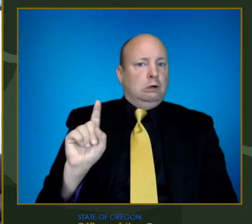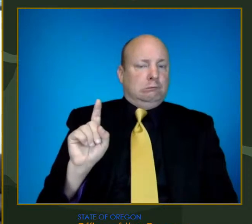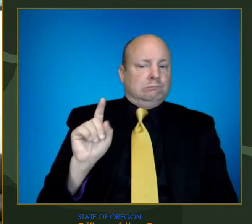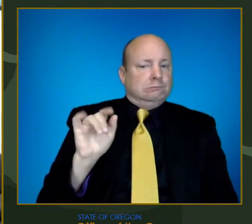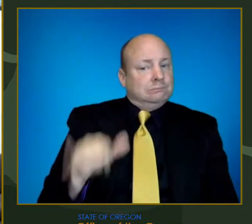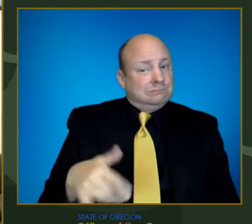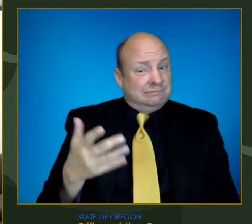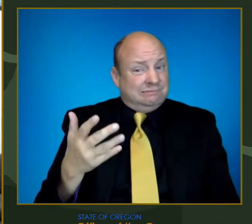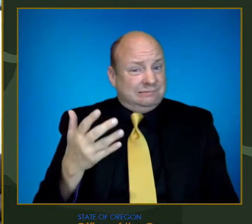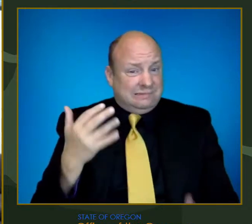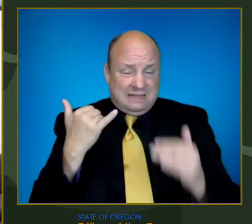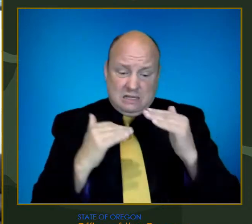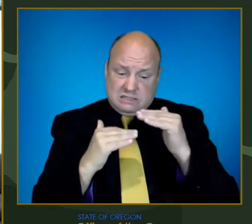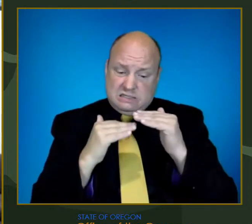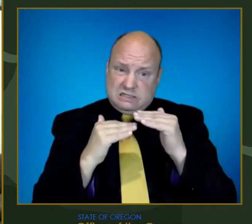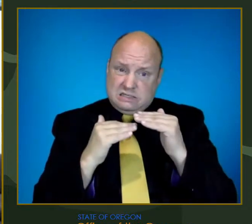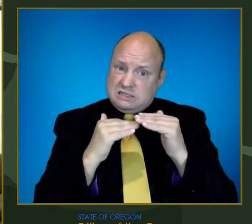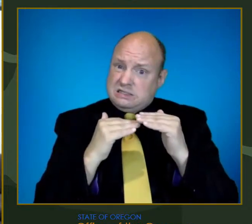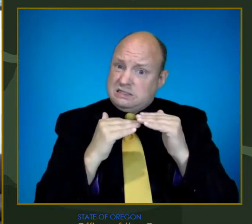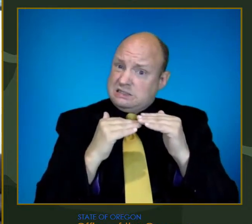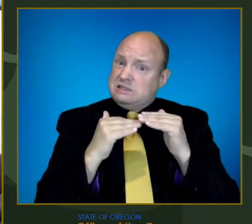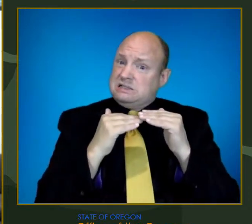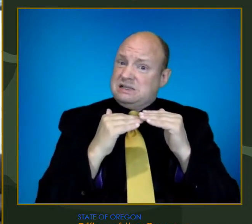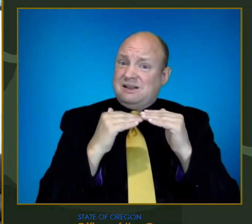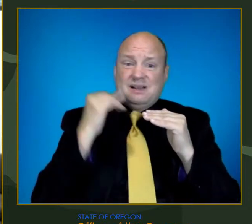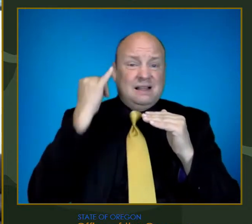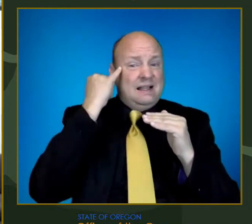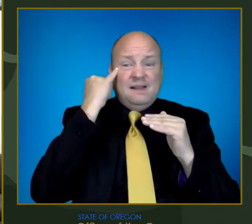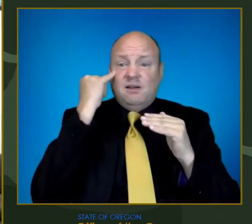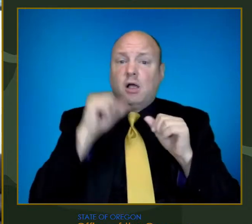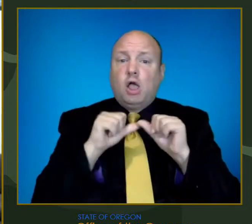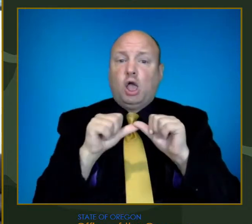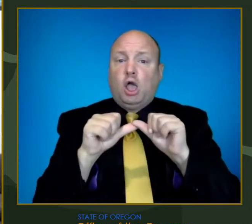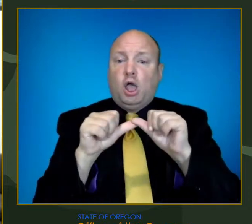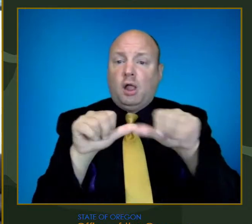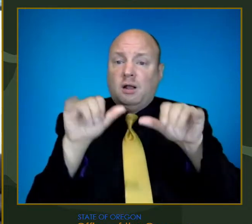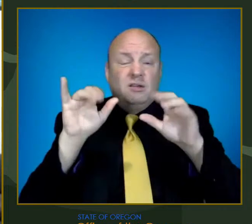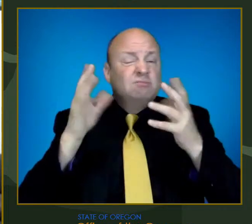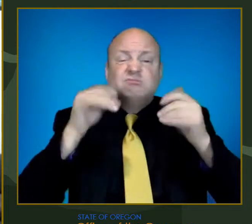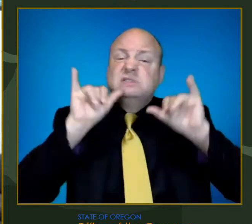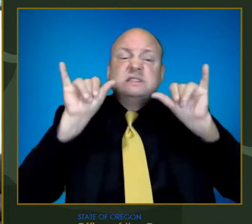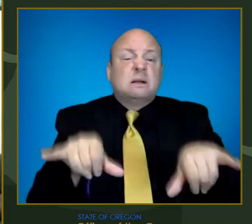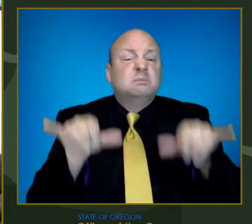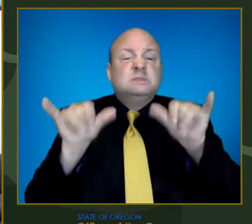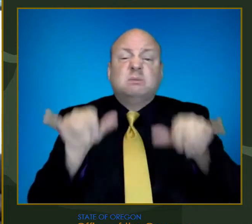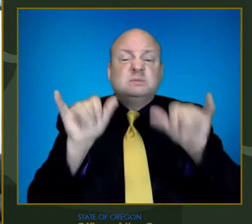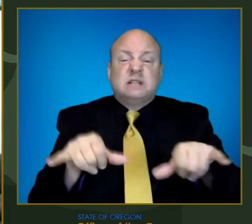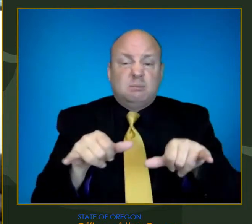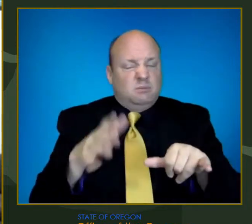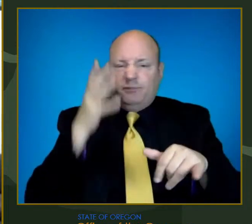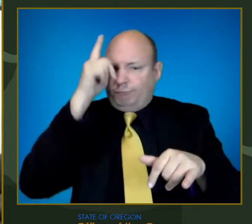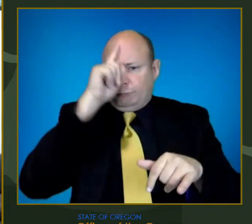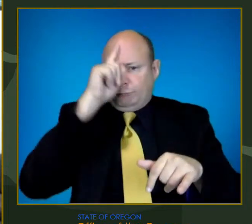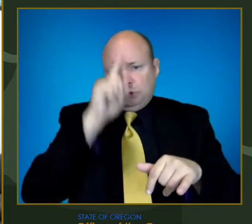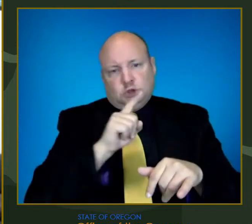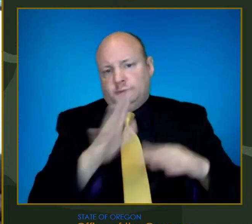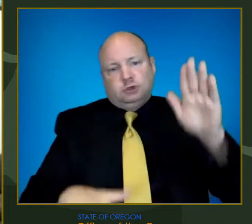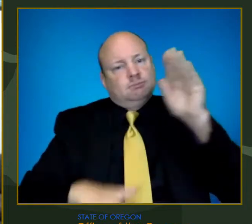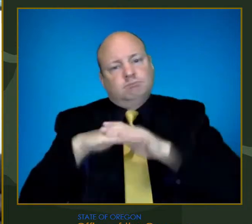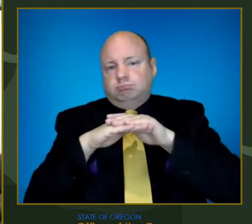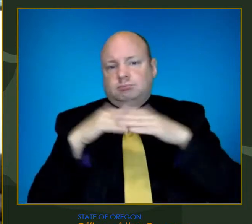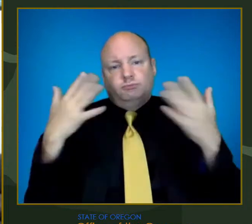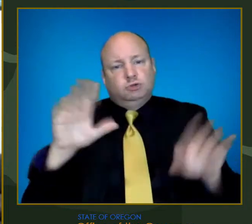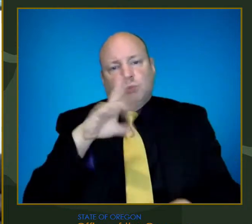don't act, the crushing influx of unvaccinated COVID-19 patients means that doctors and nurses in some hospitals